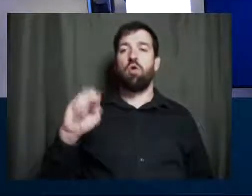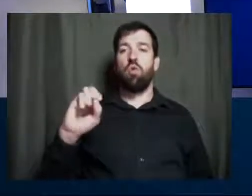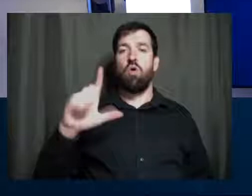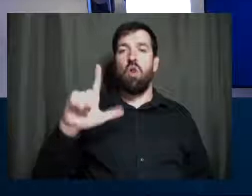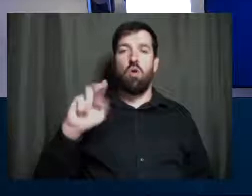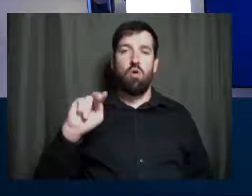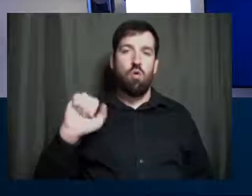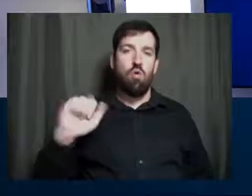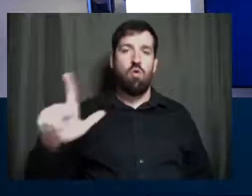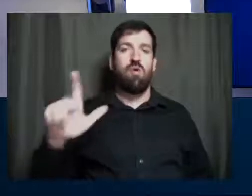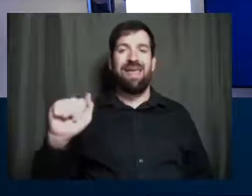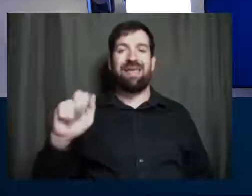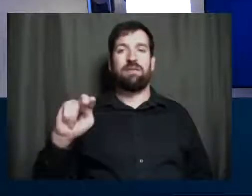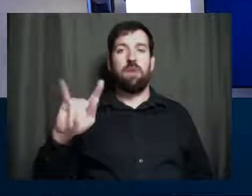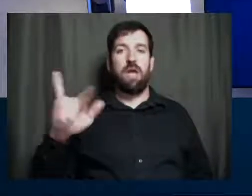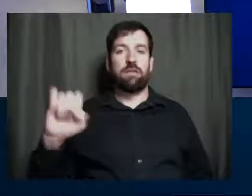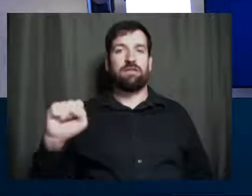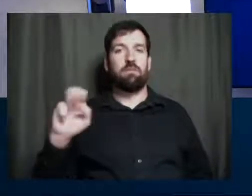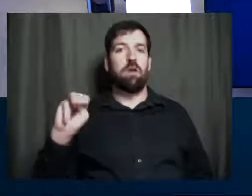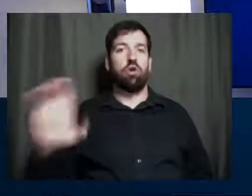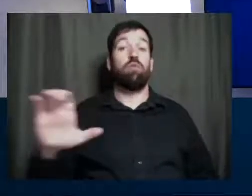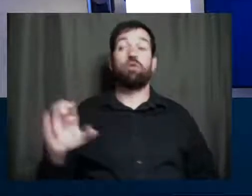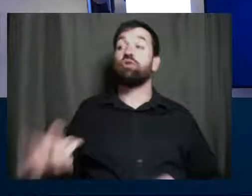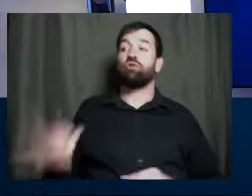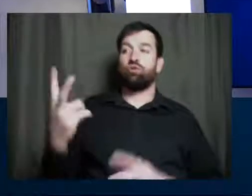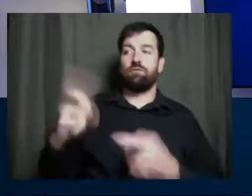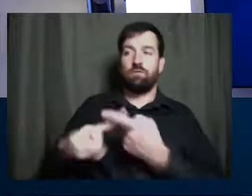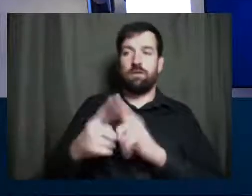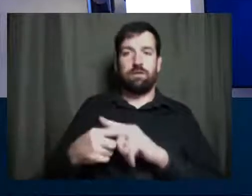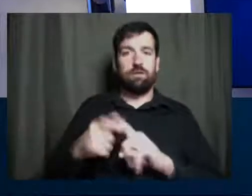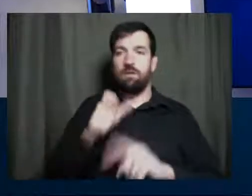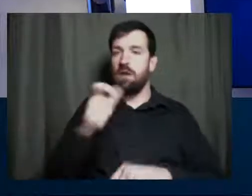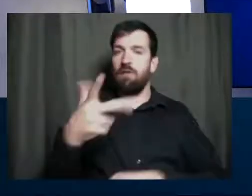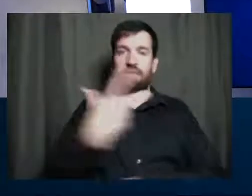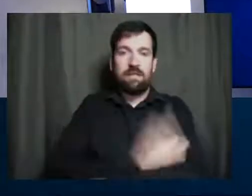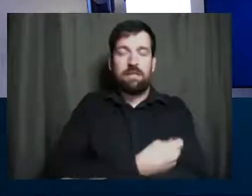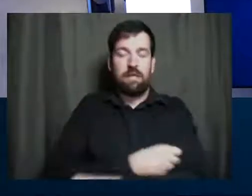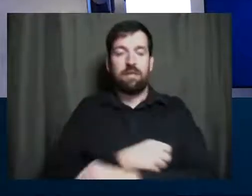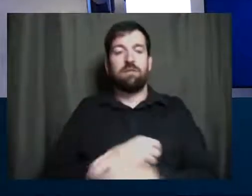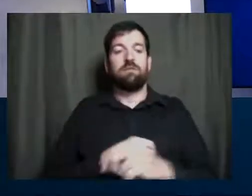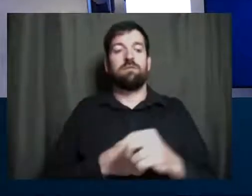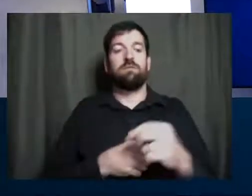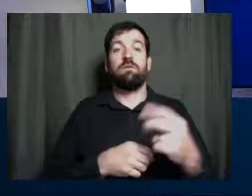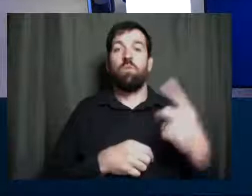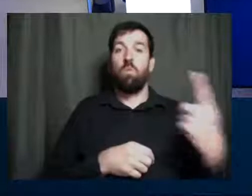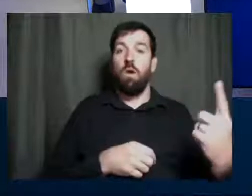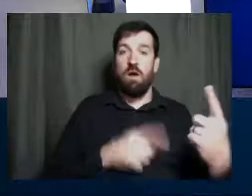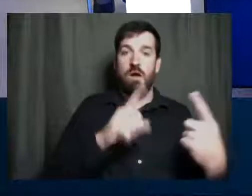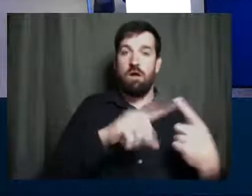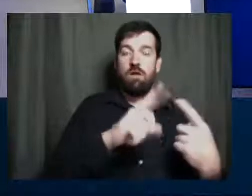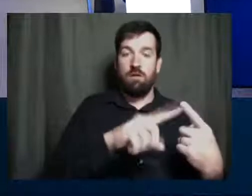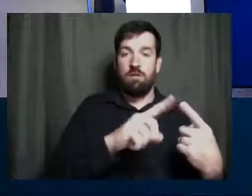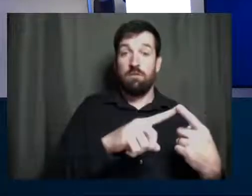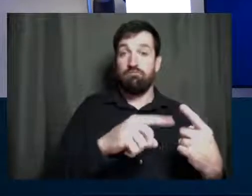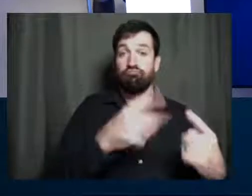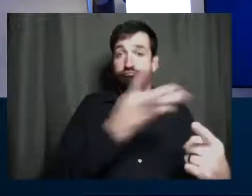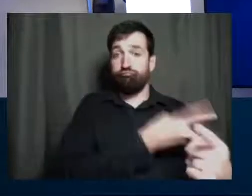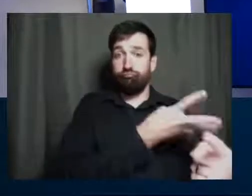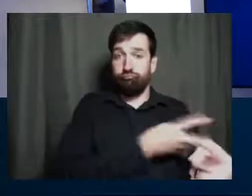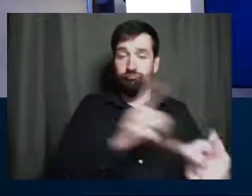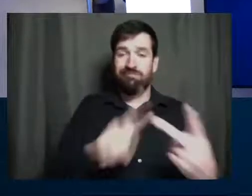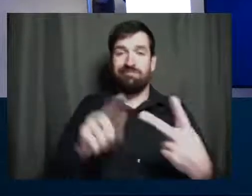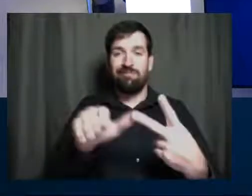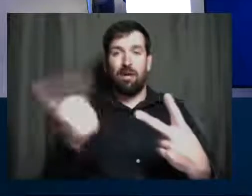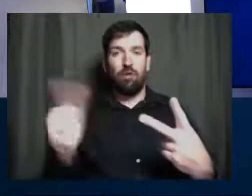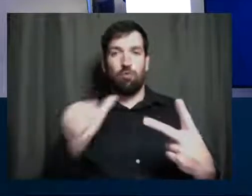tested positive, non-vaccinated. One was able to receive the antibodies. The other was not a candidate. She also says, thanks for all of